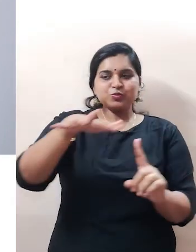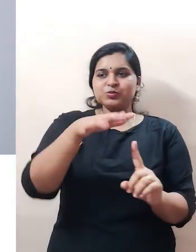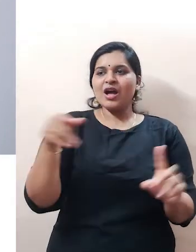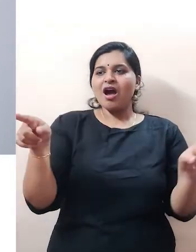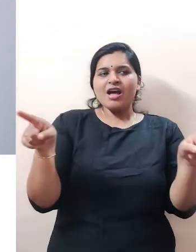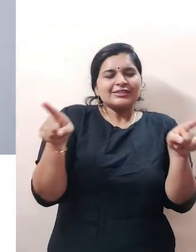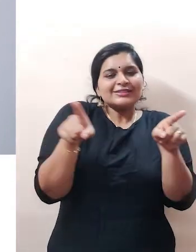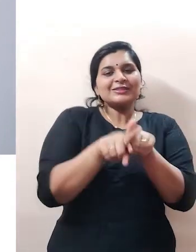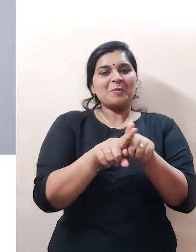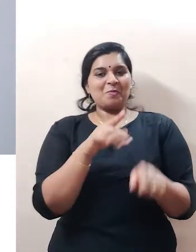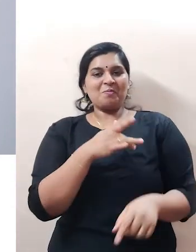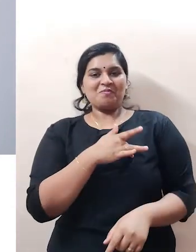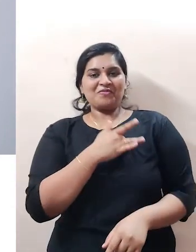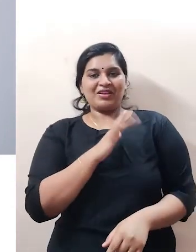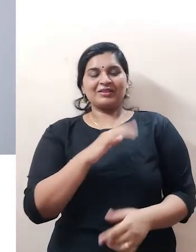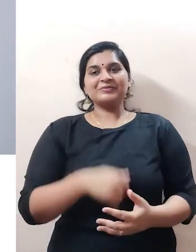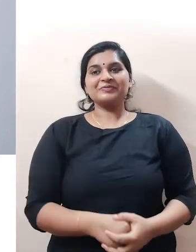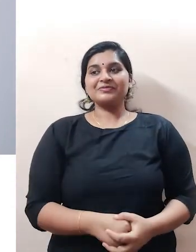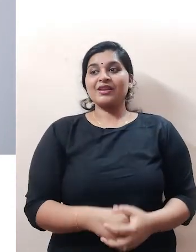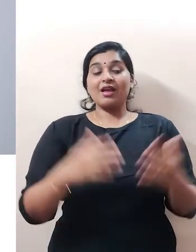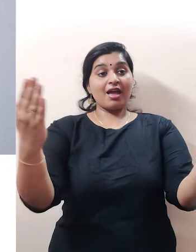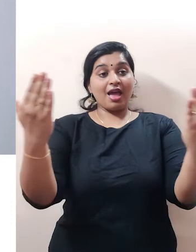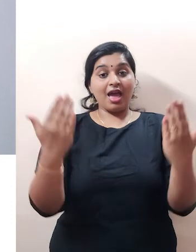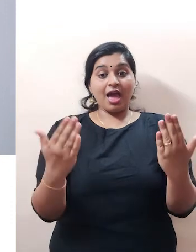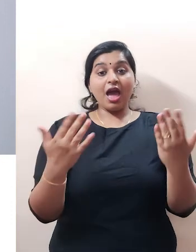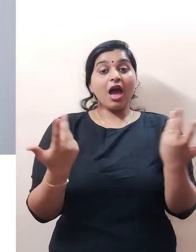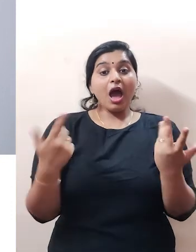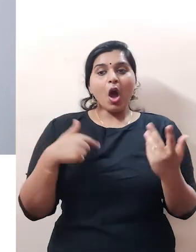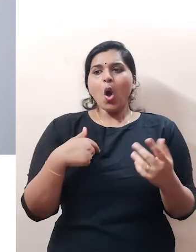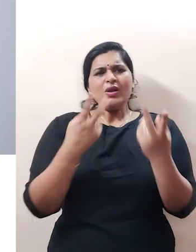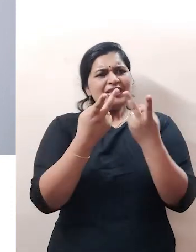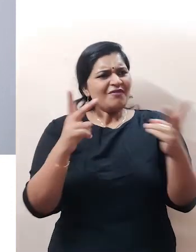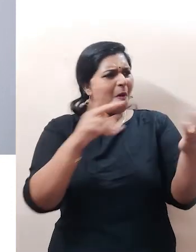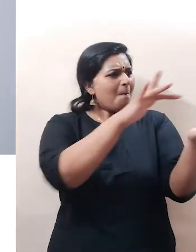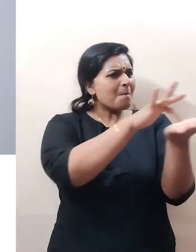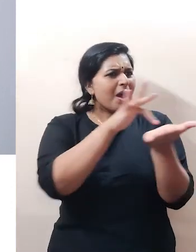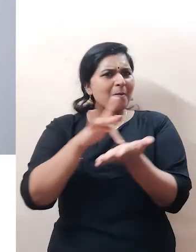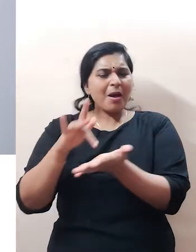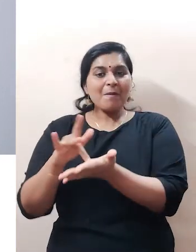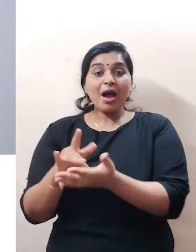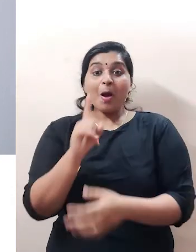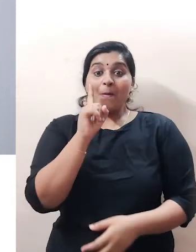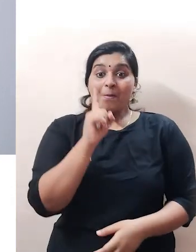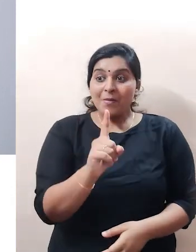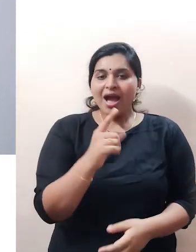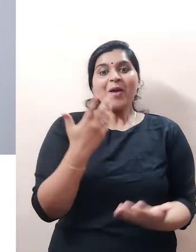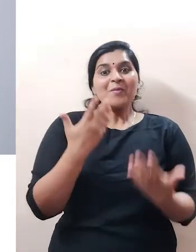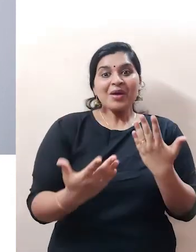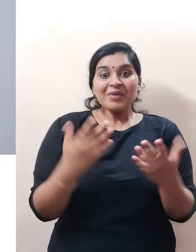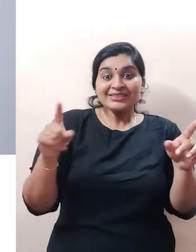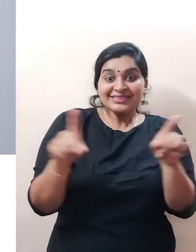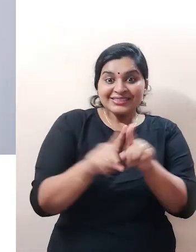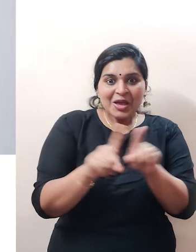both the works further accentuate their solitude. Locating these themes and motifs across